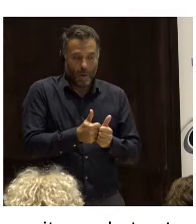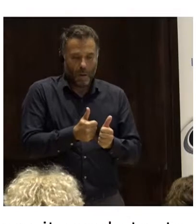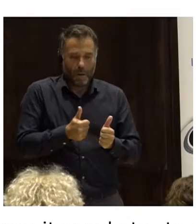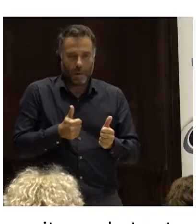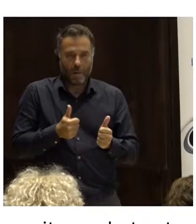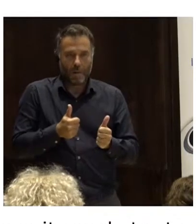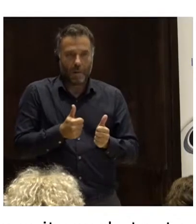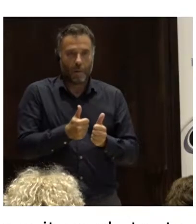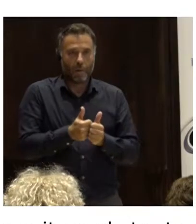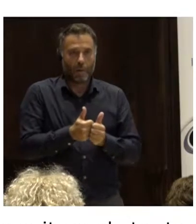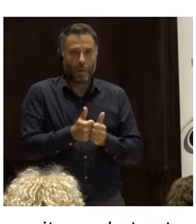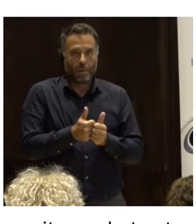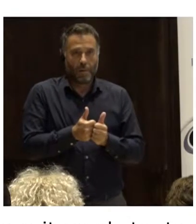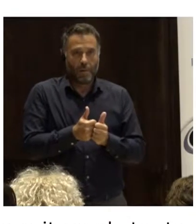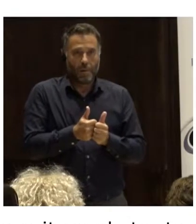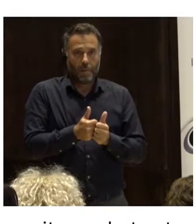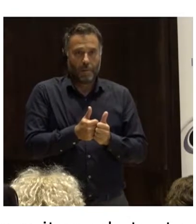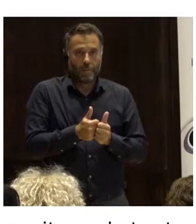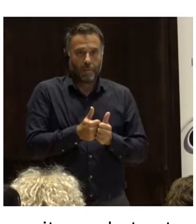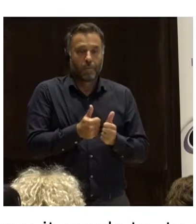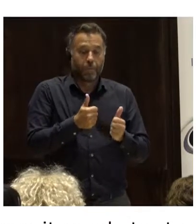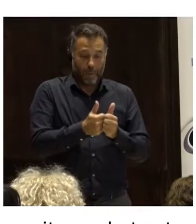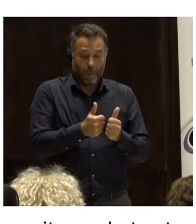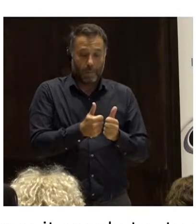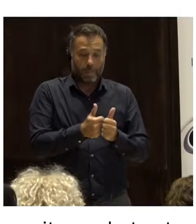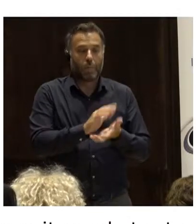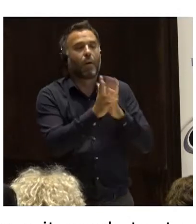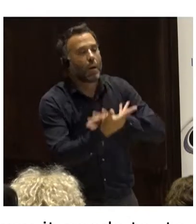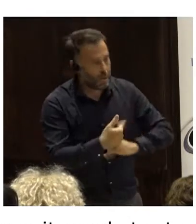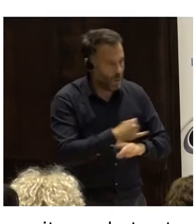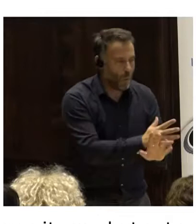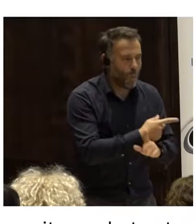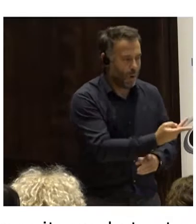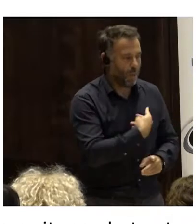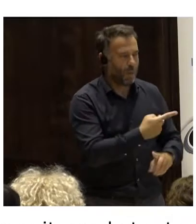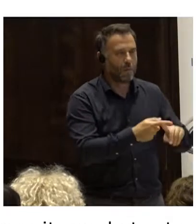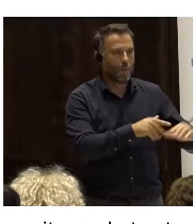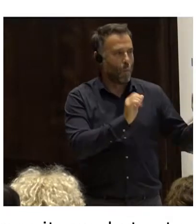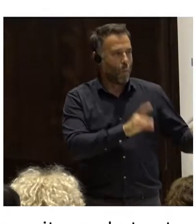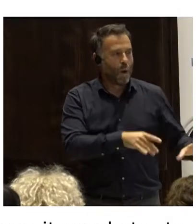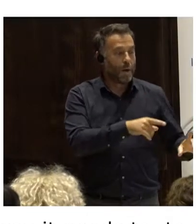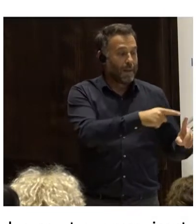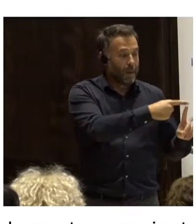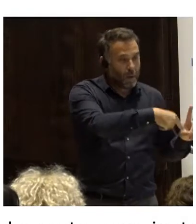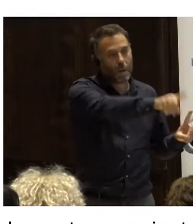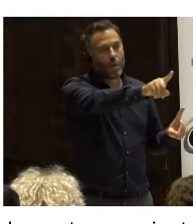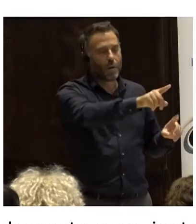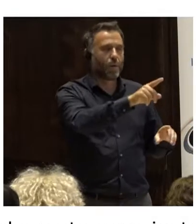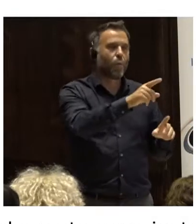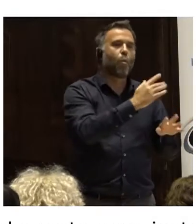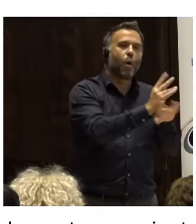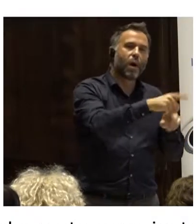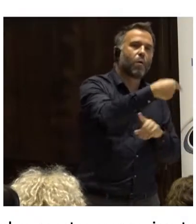the child can move the robot on their own. So we're just trying to look at ways to support multiple